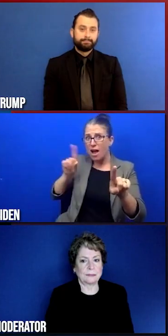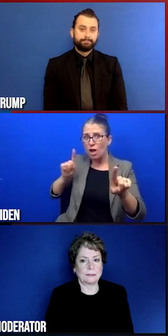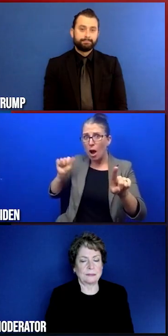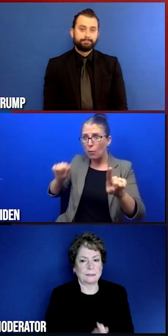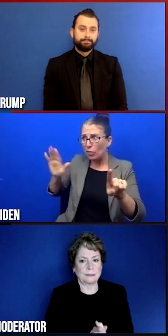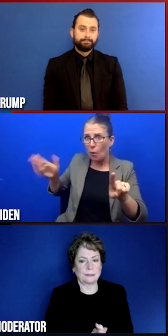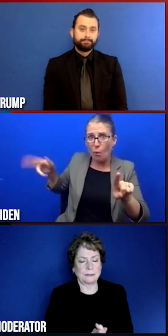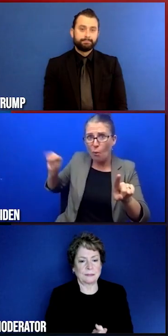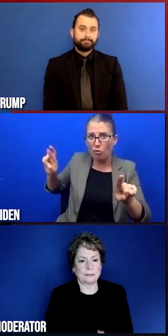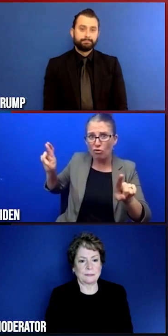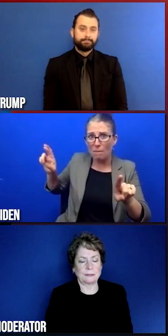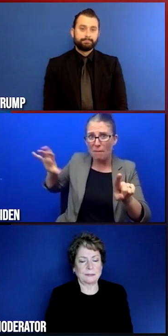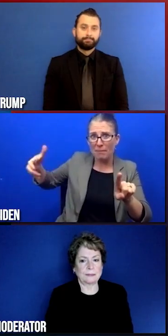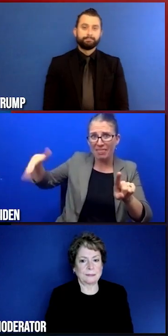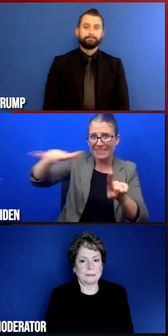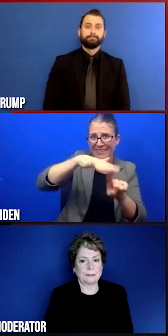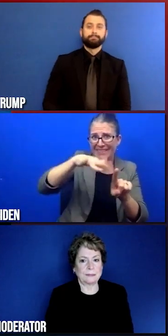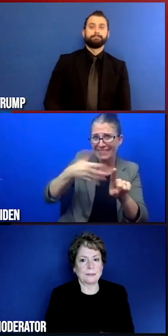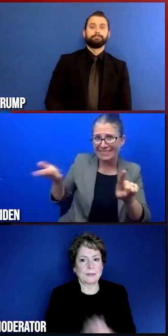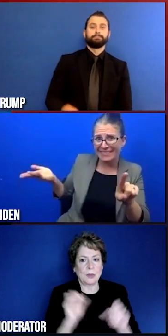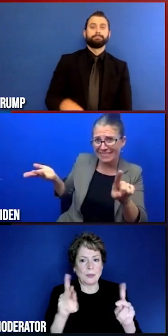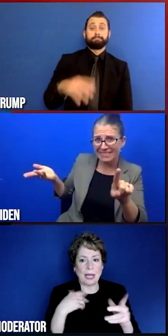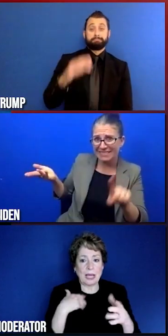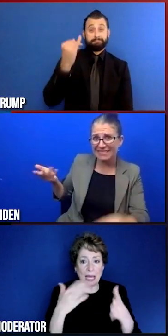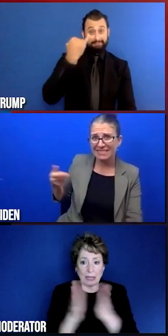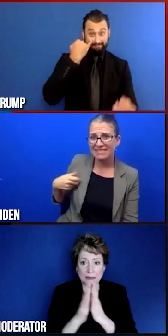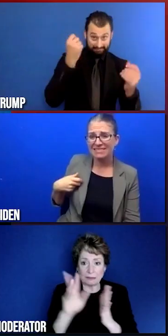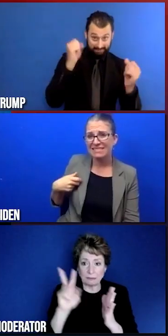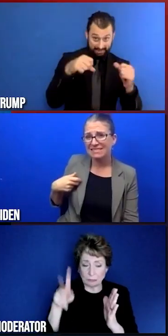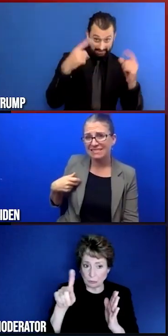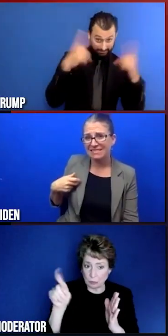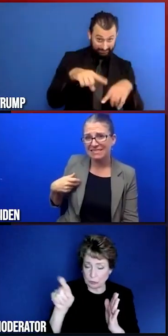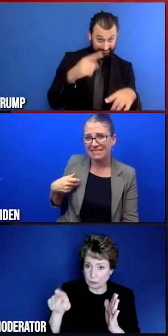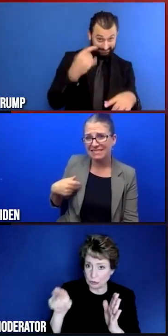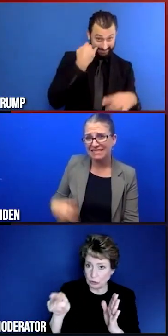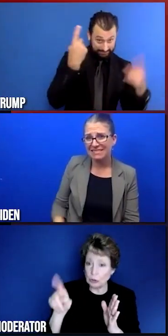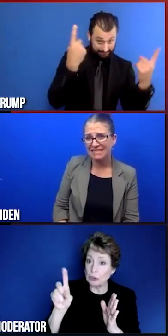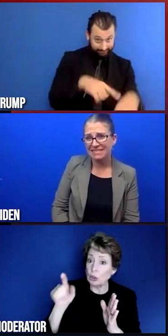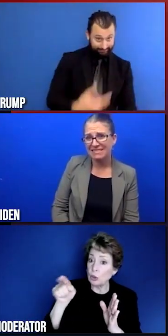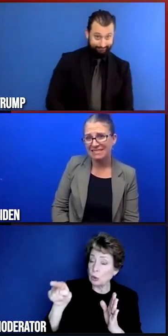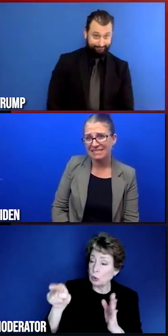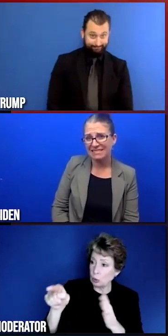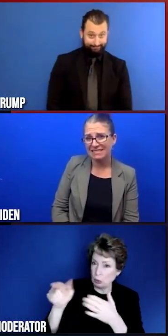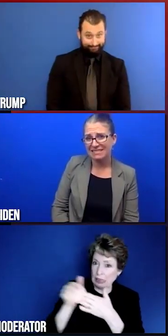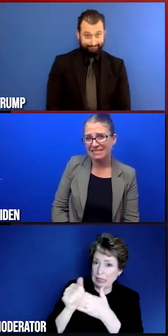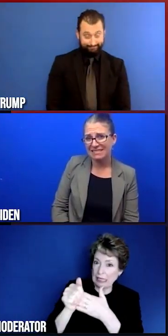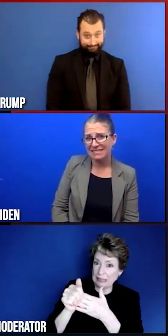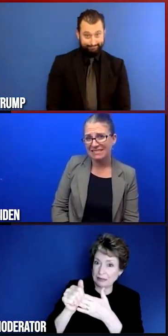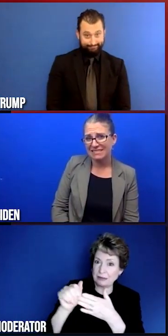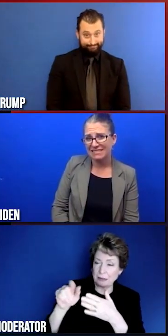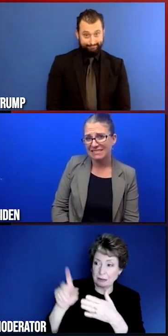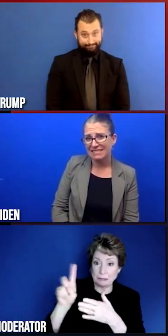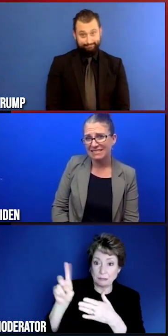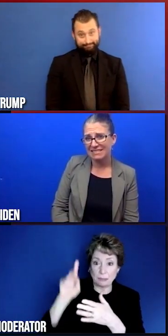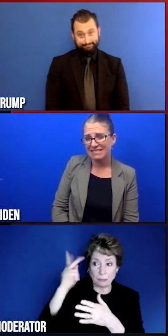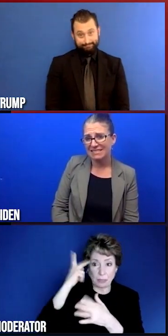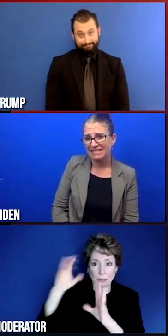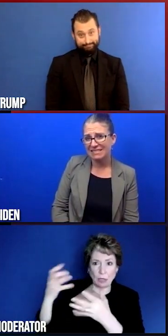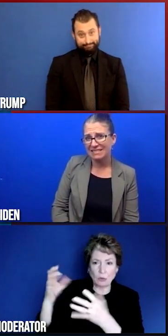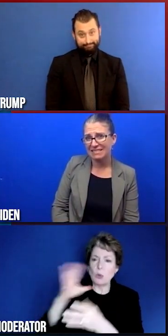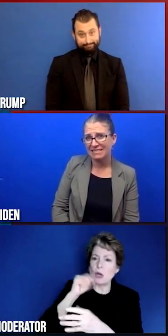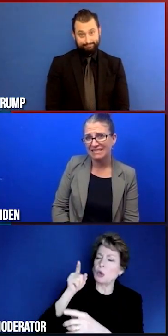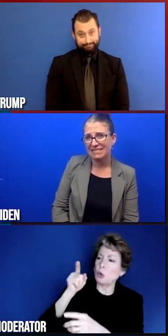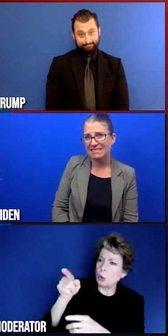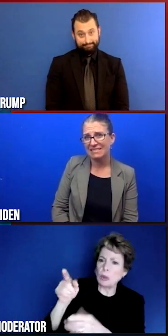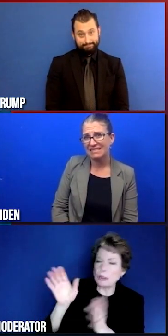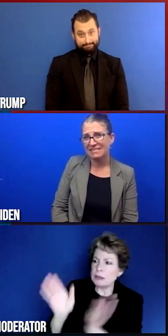me will ask pass Vice it. President Biden a question. You are the leader of the Democratic Party. Why have you not pushed the Democrats to get a deal for the American people? Well, I have,